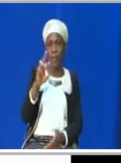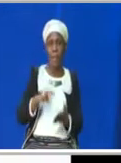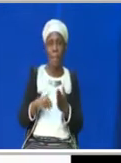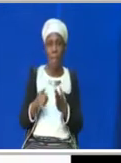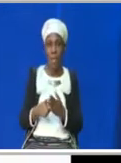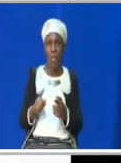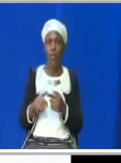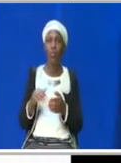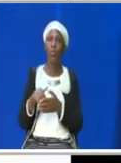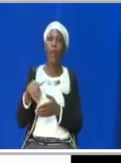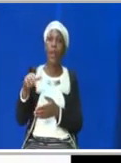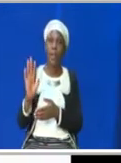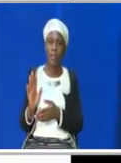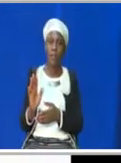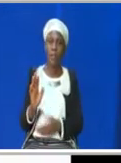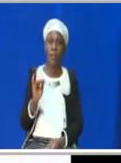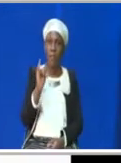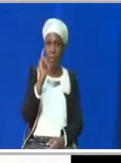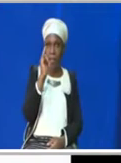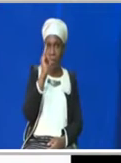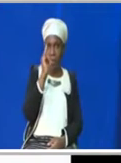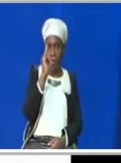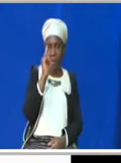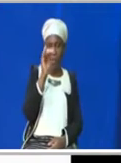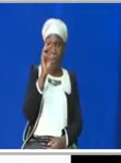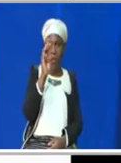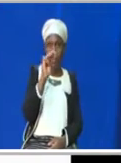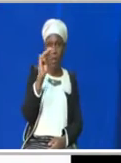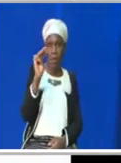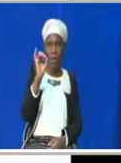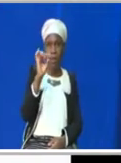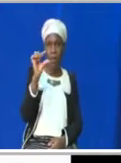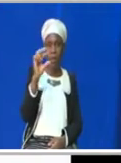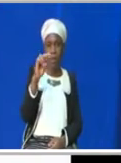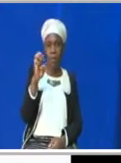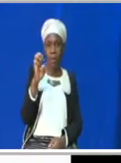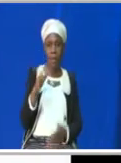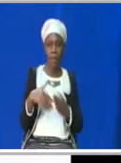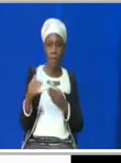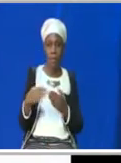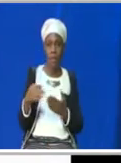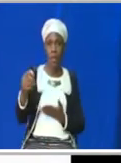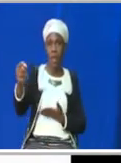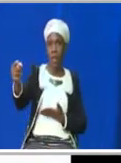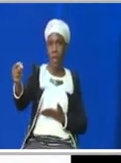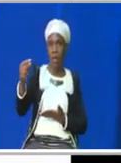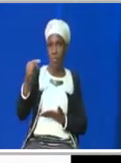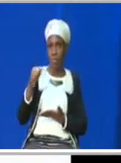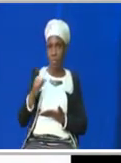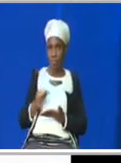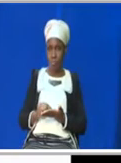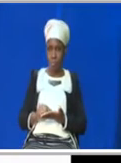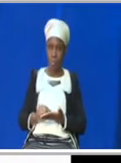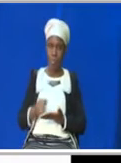Immigrate means coming into a certain area permanently. And to migrate here is then